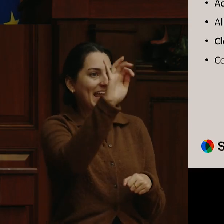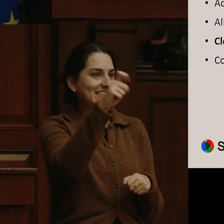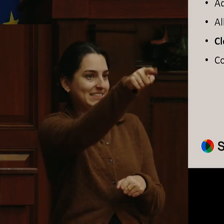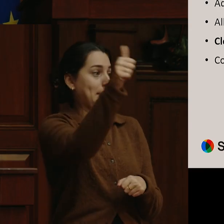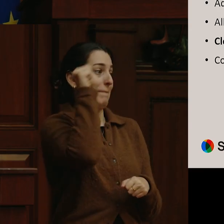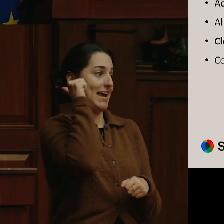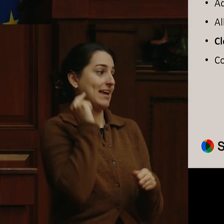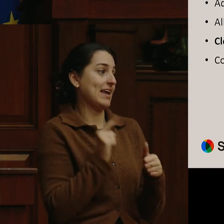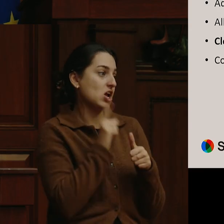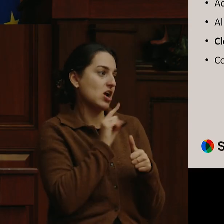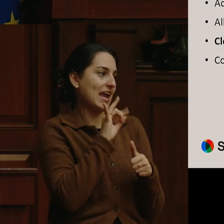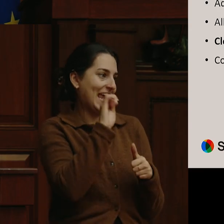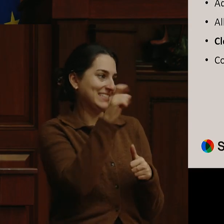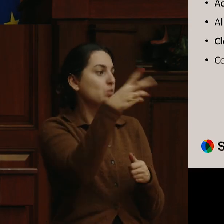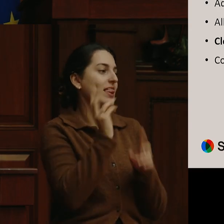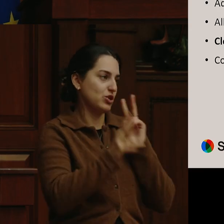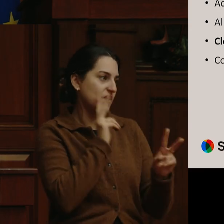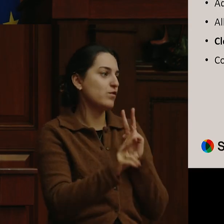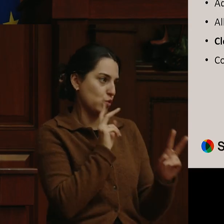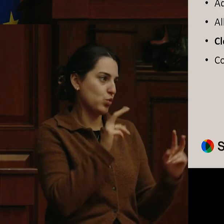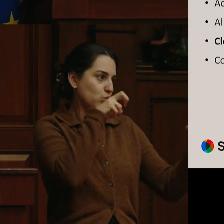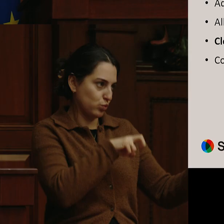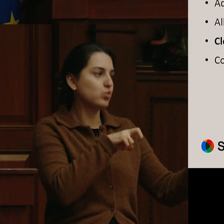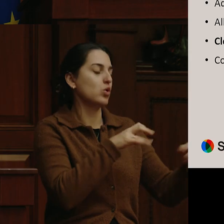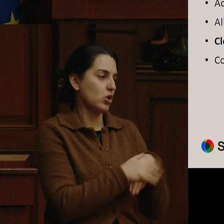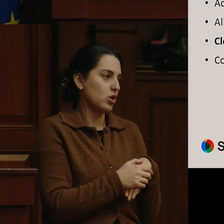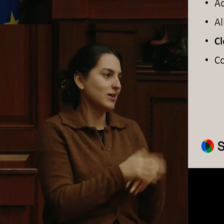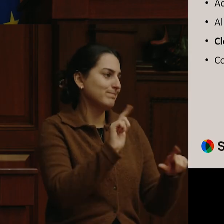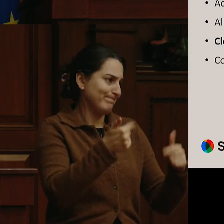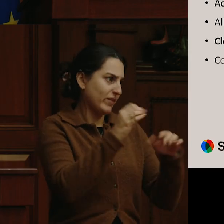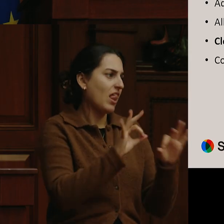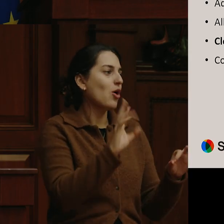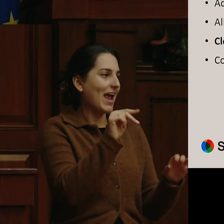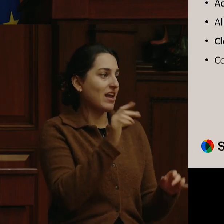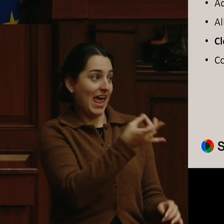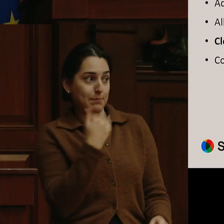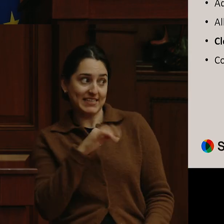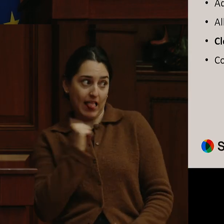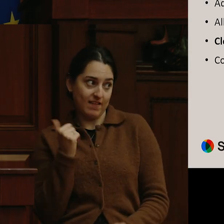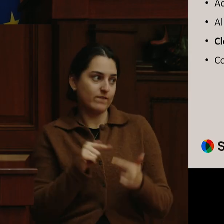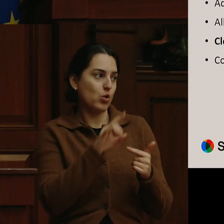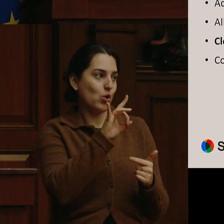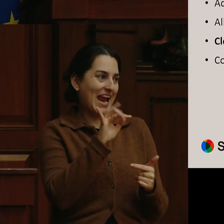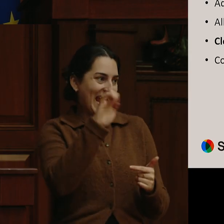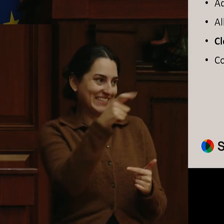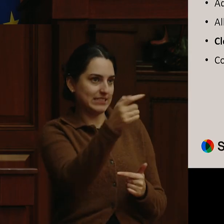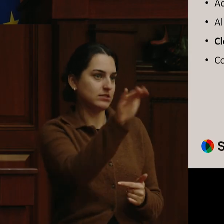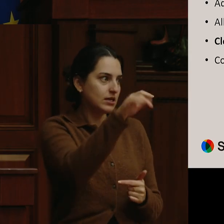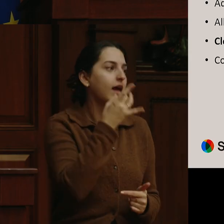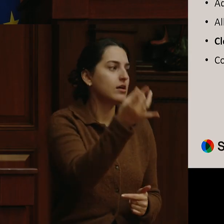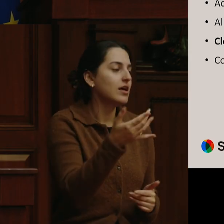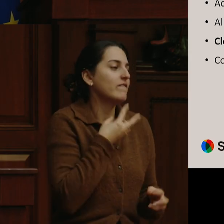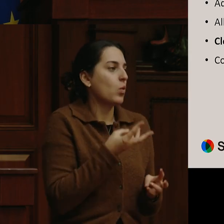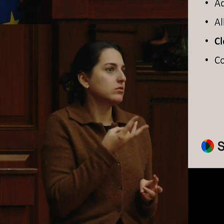there, who'll be doing the interviews. And you can contact myself or Katie if you